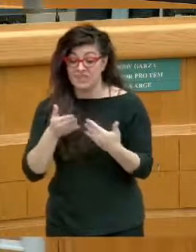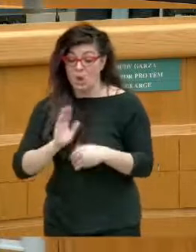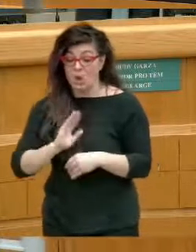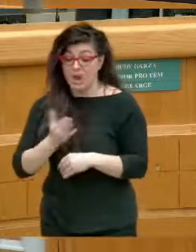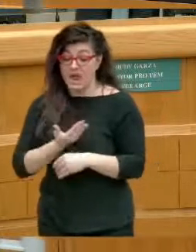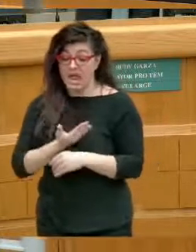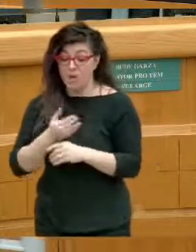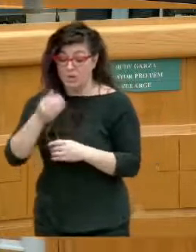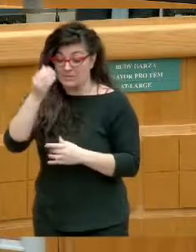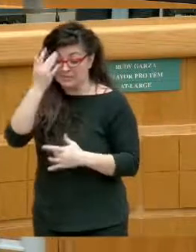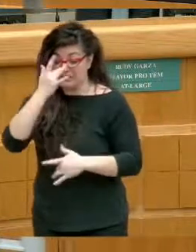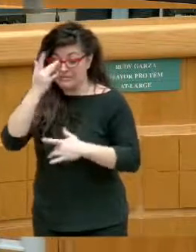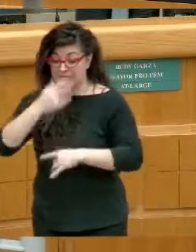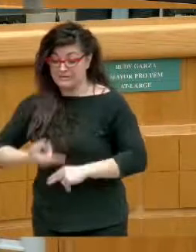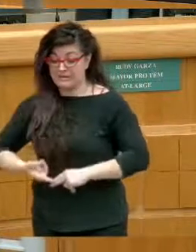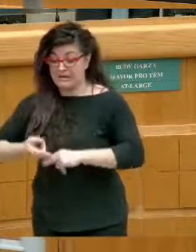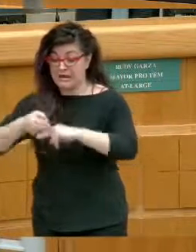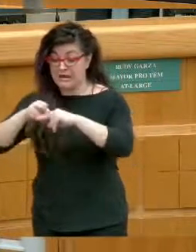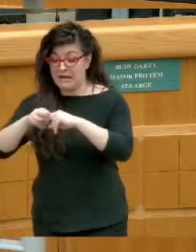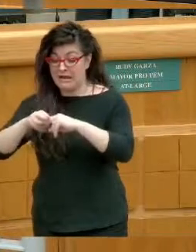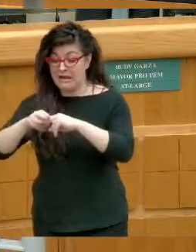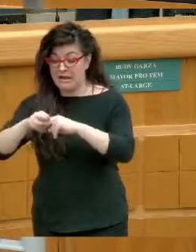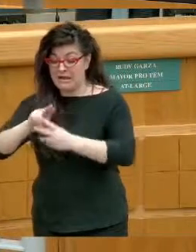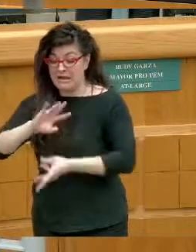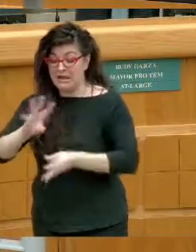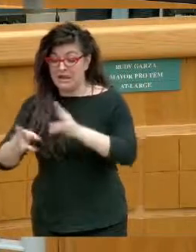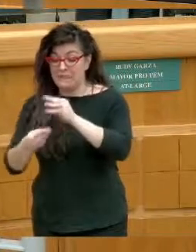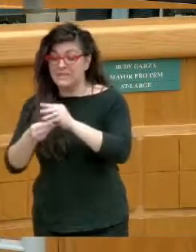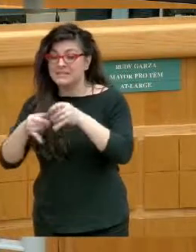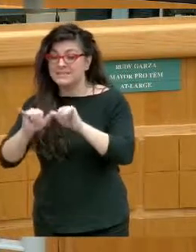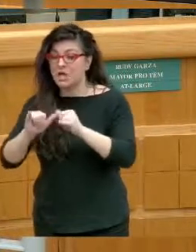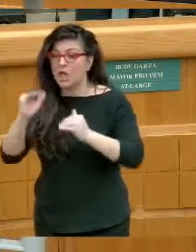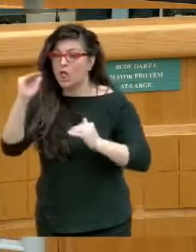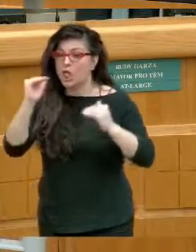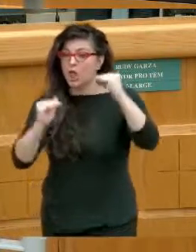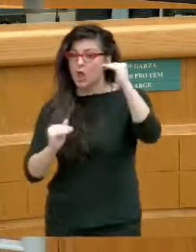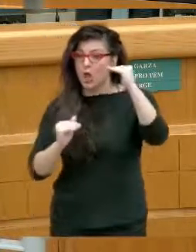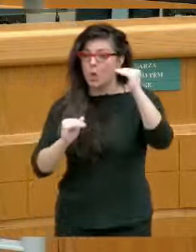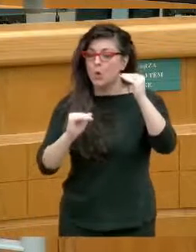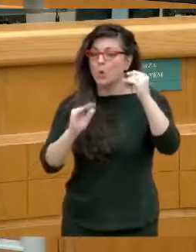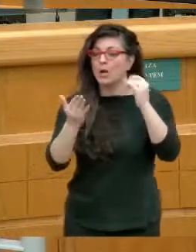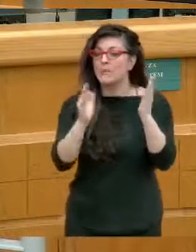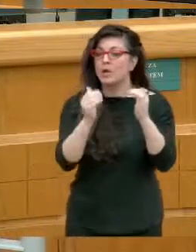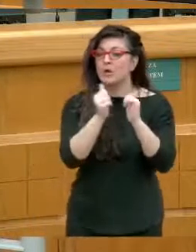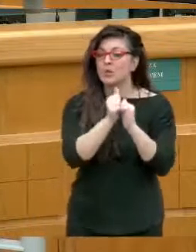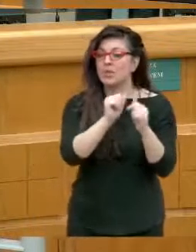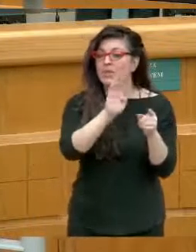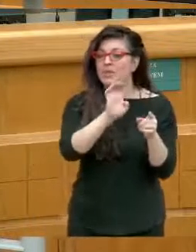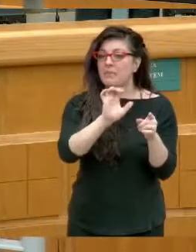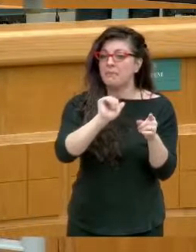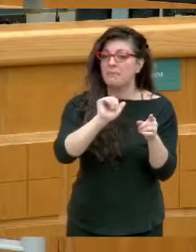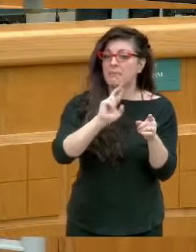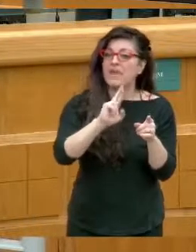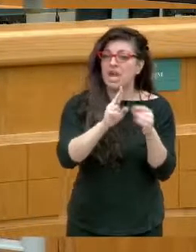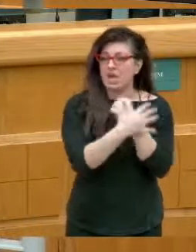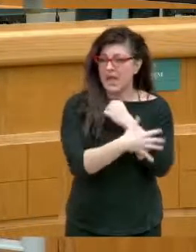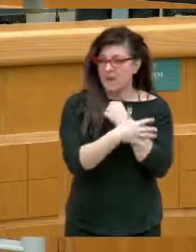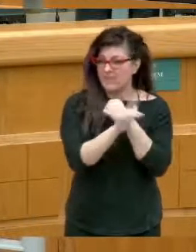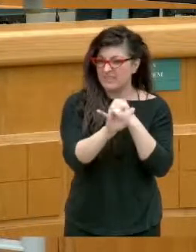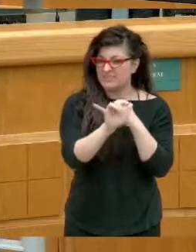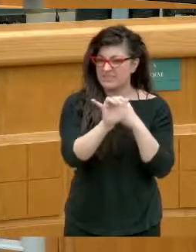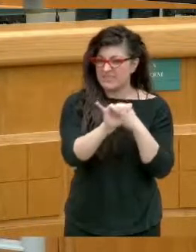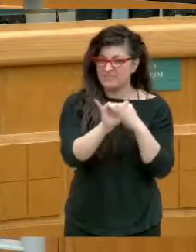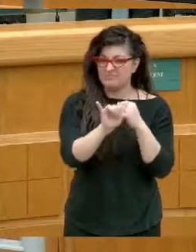of cases are still lower than we're seeing in Bexar County, which is the most populous county in San Antonio. And this is on a per